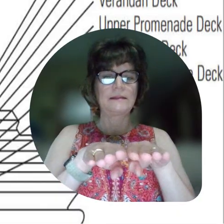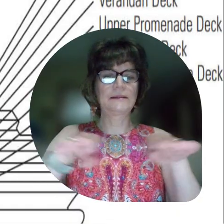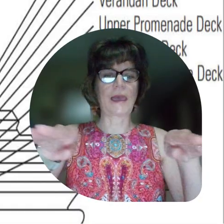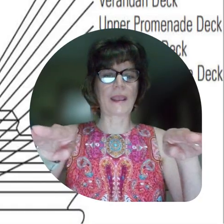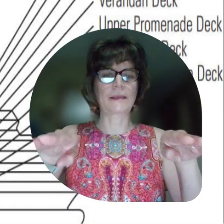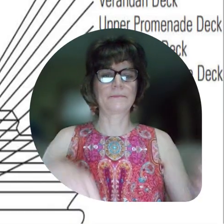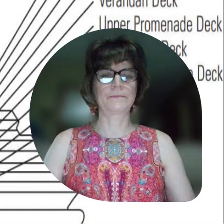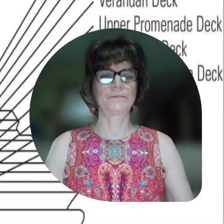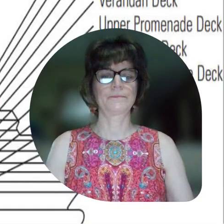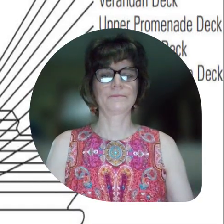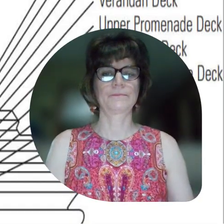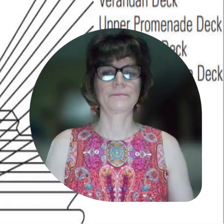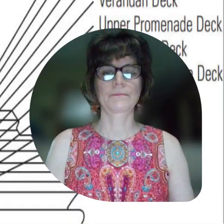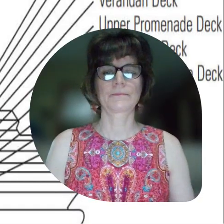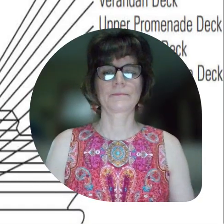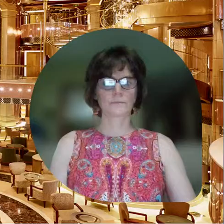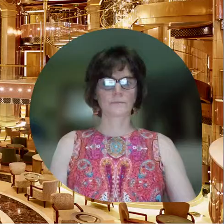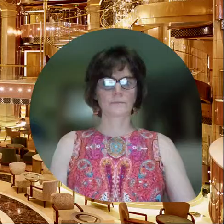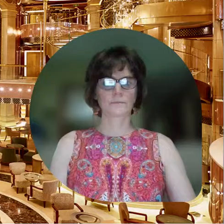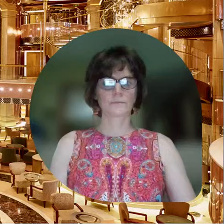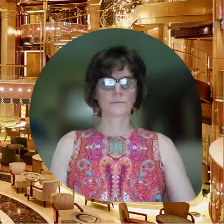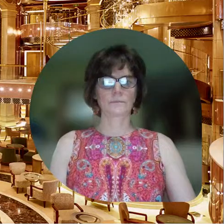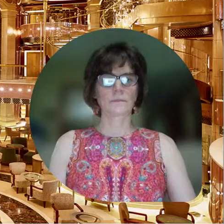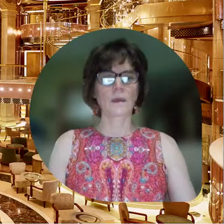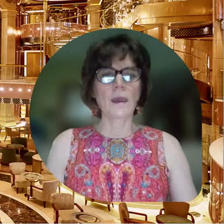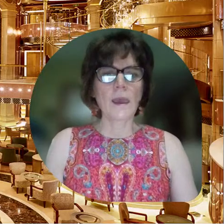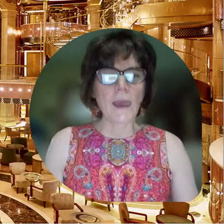Outside, deck.